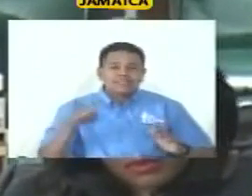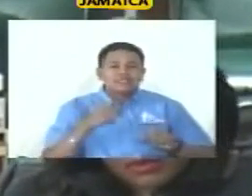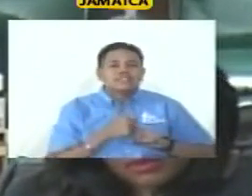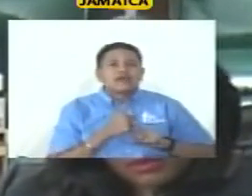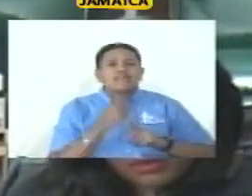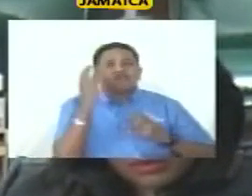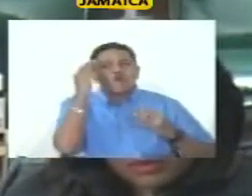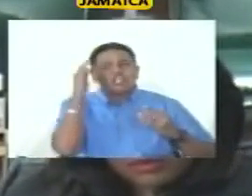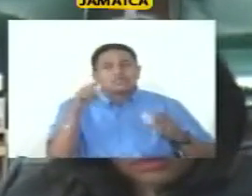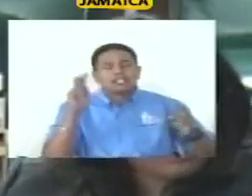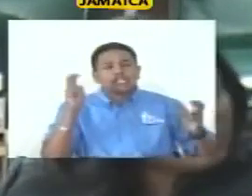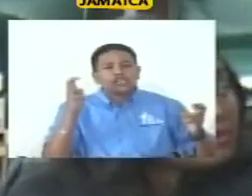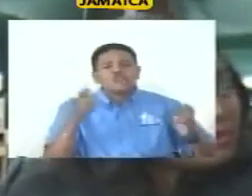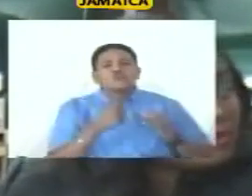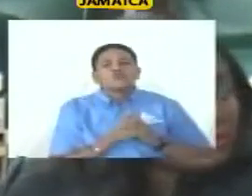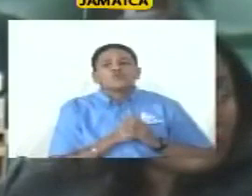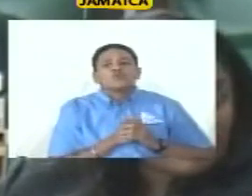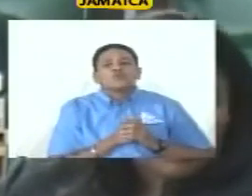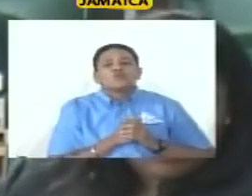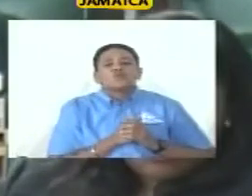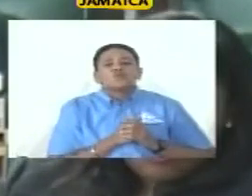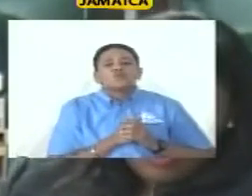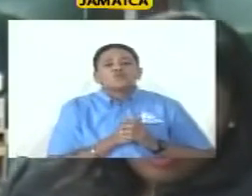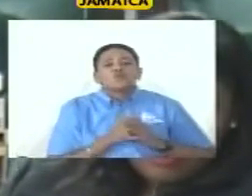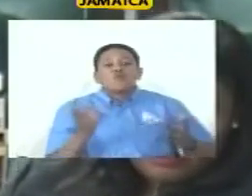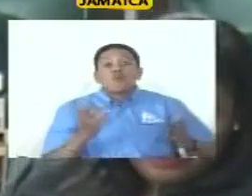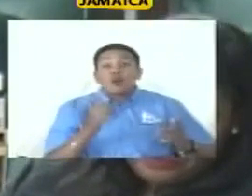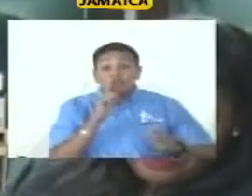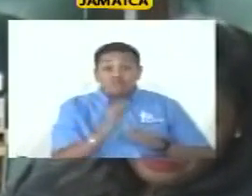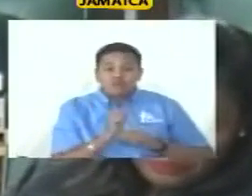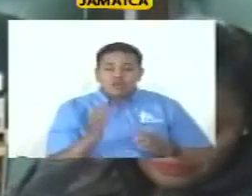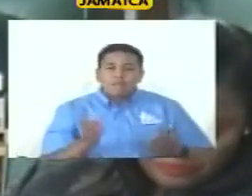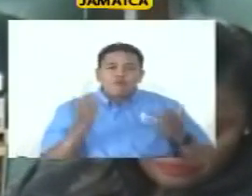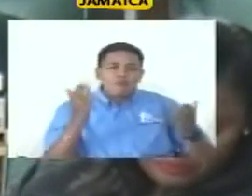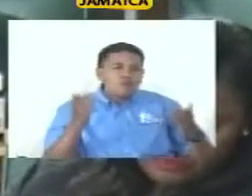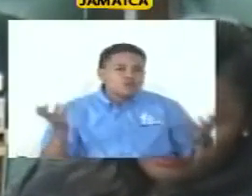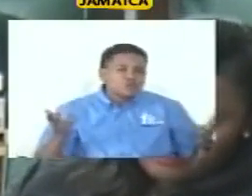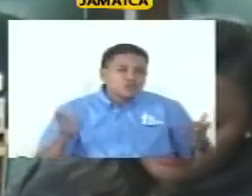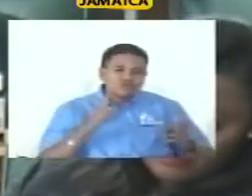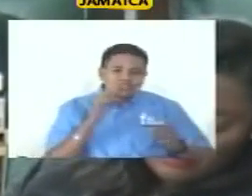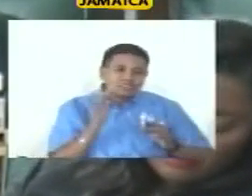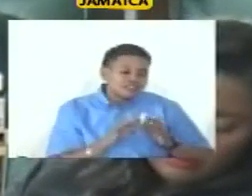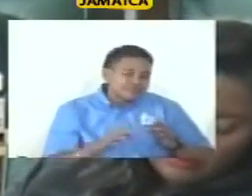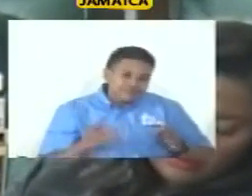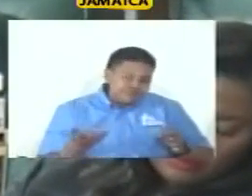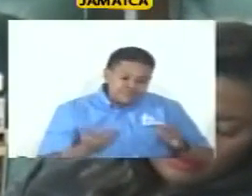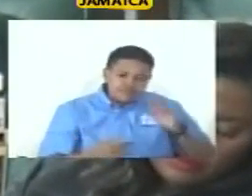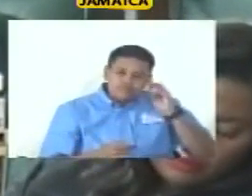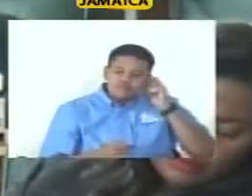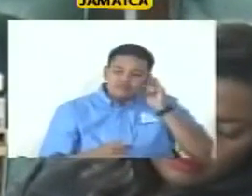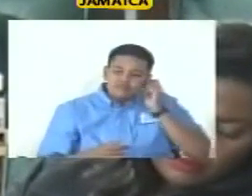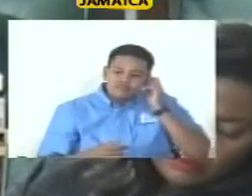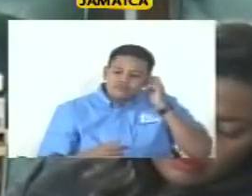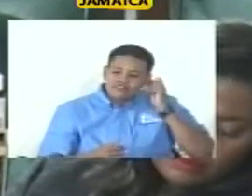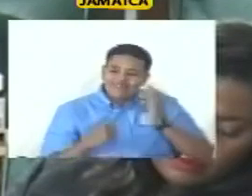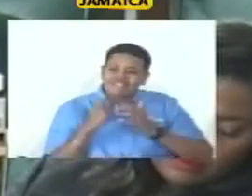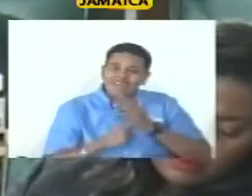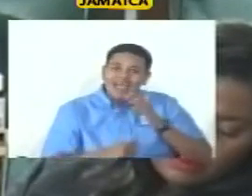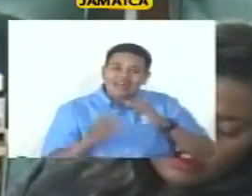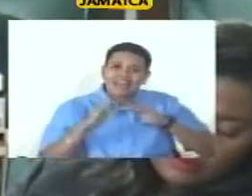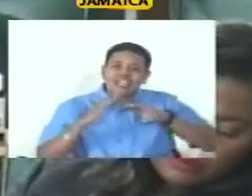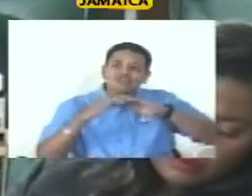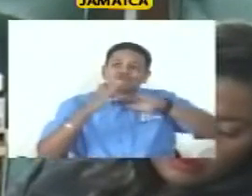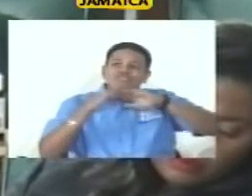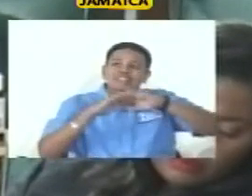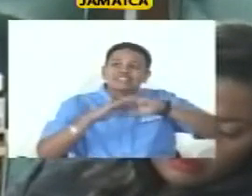considered the matter, what was proposed was simply that the fines be increased rather than that